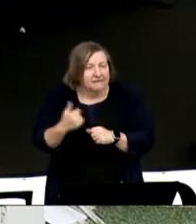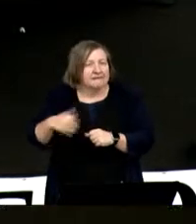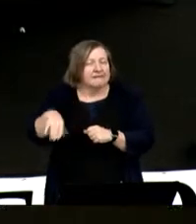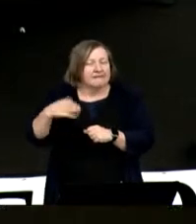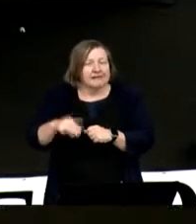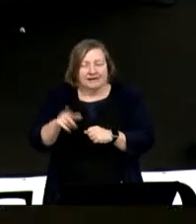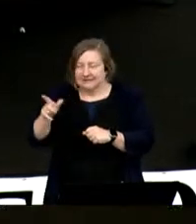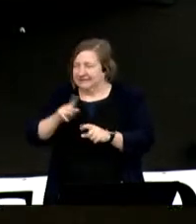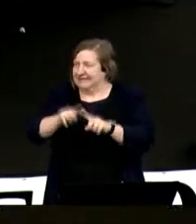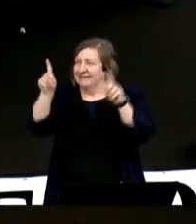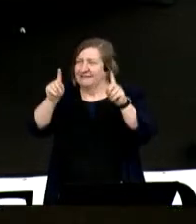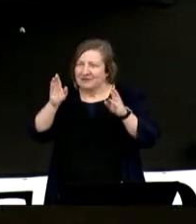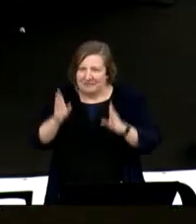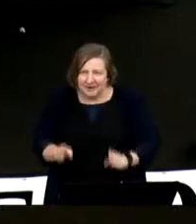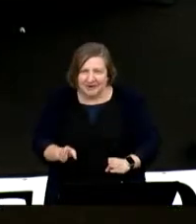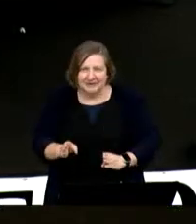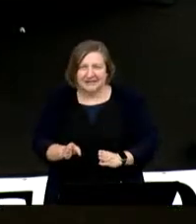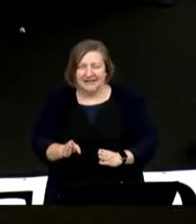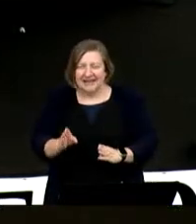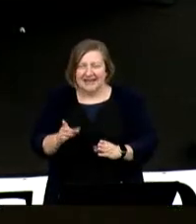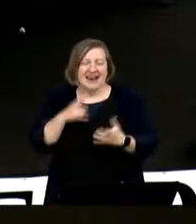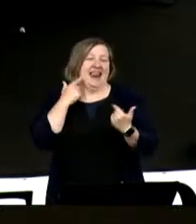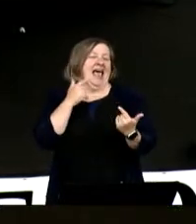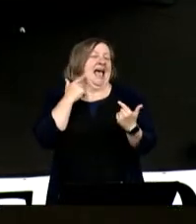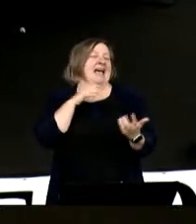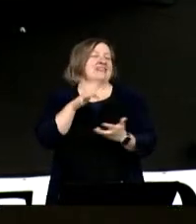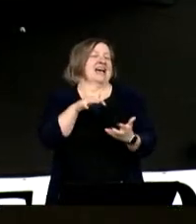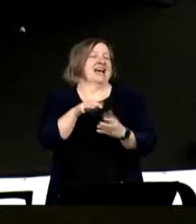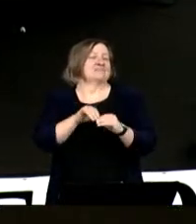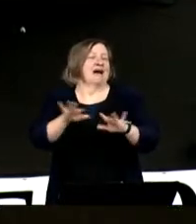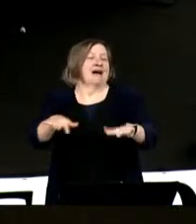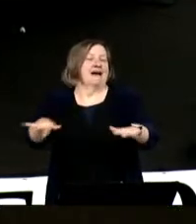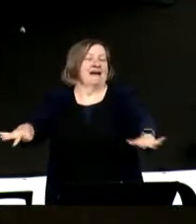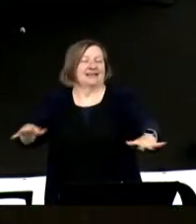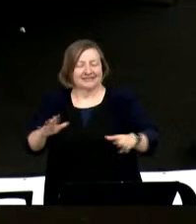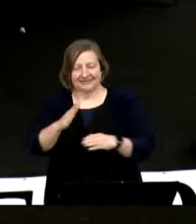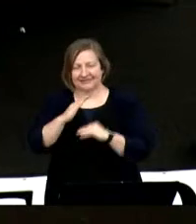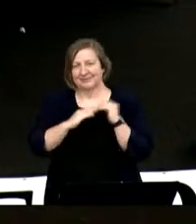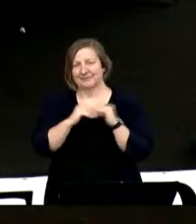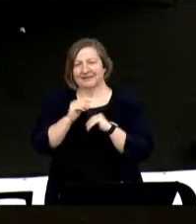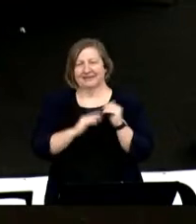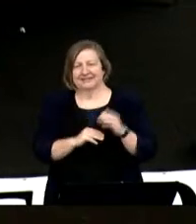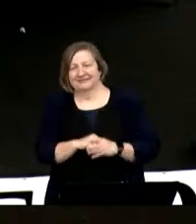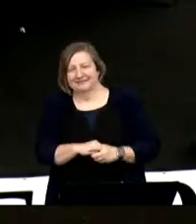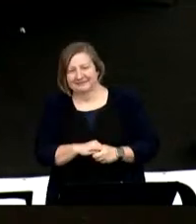was totally different, and his infectious laugh could be heard all around our building.